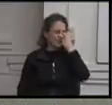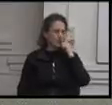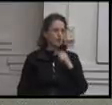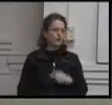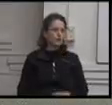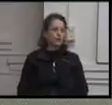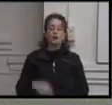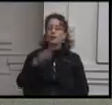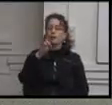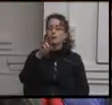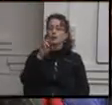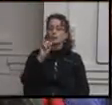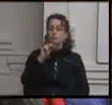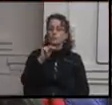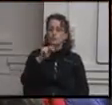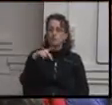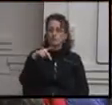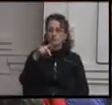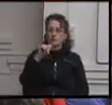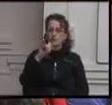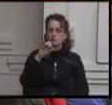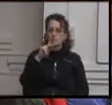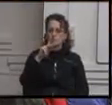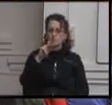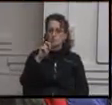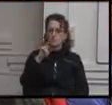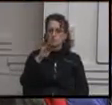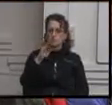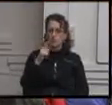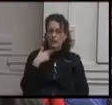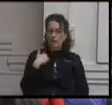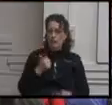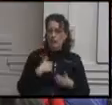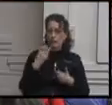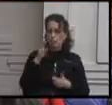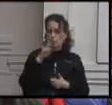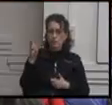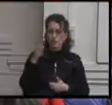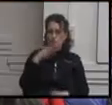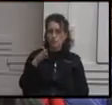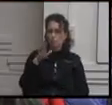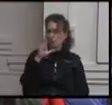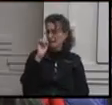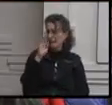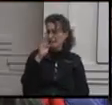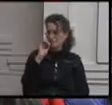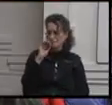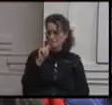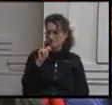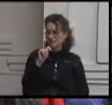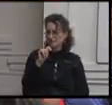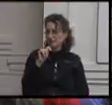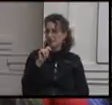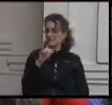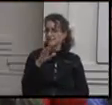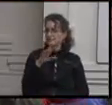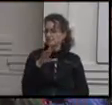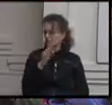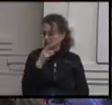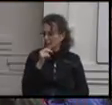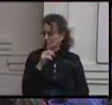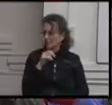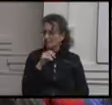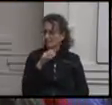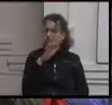My name is Ron Pickering. I live on Abbott Road in West Brattleboro. I'm here this evening to present to the board